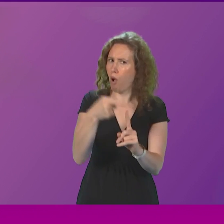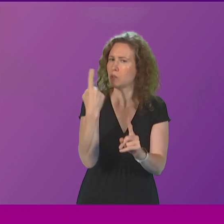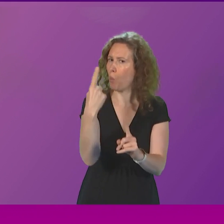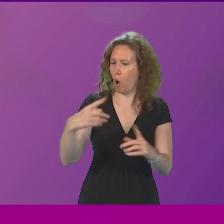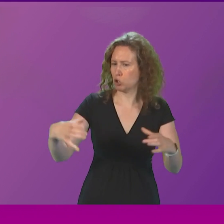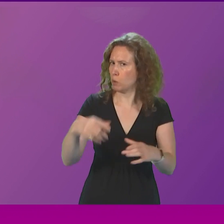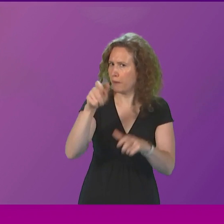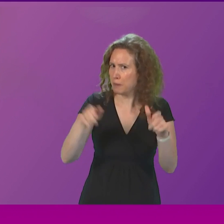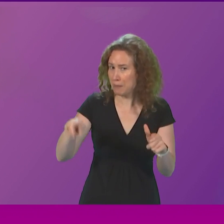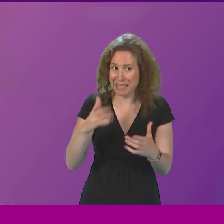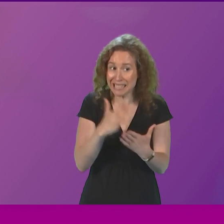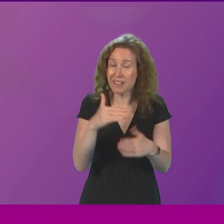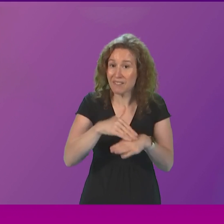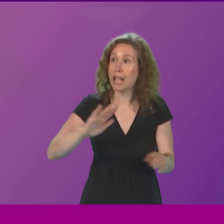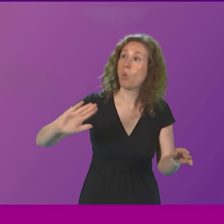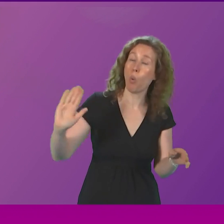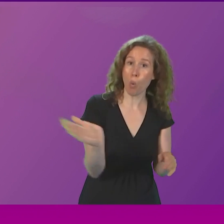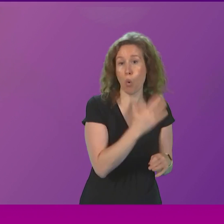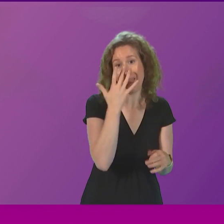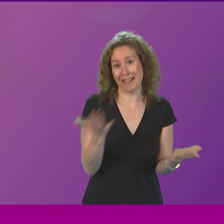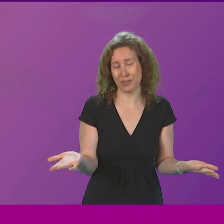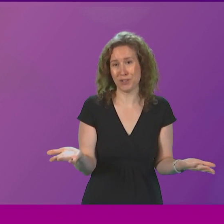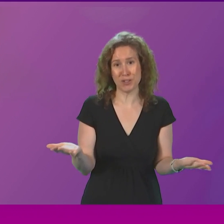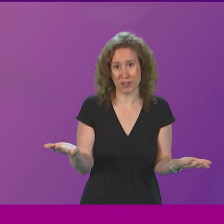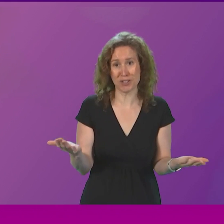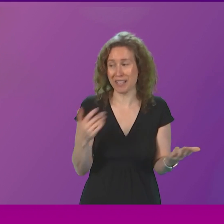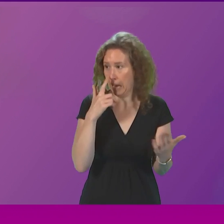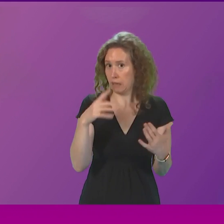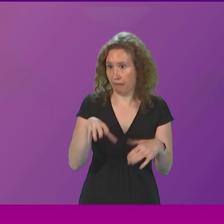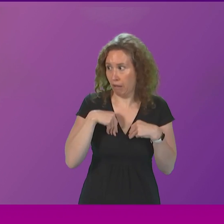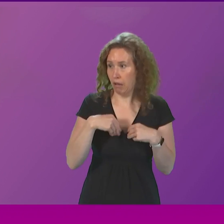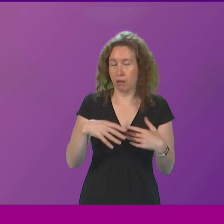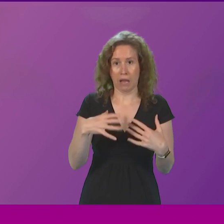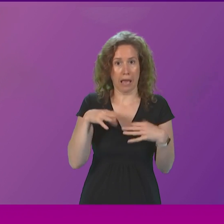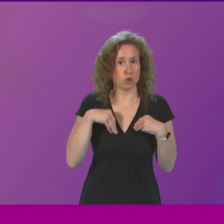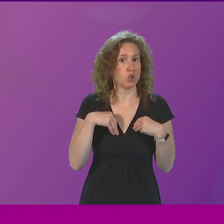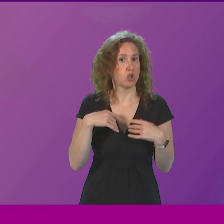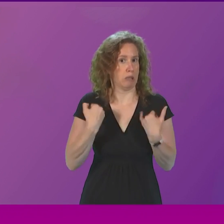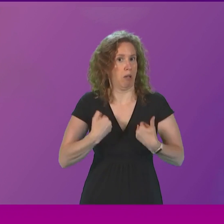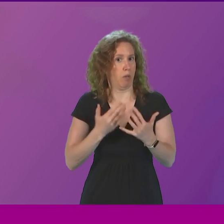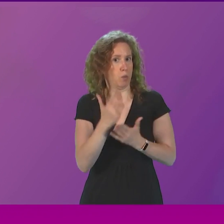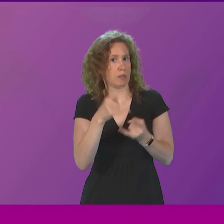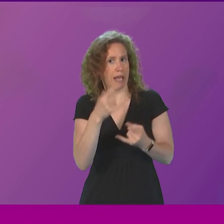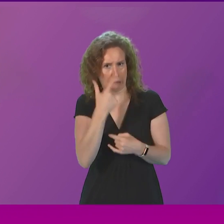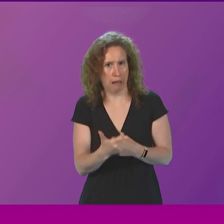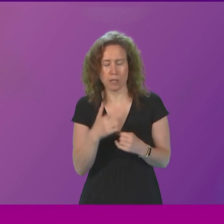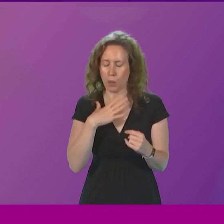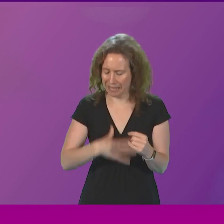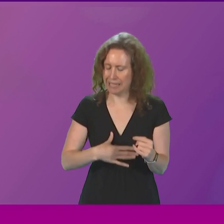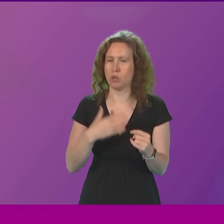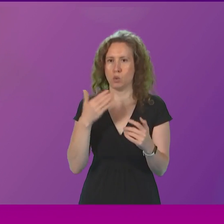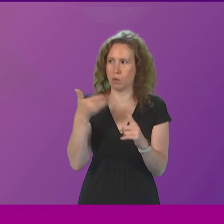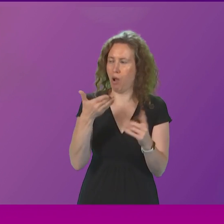given that people of all ages can be affected by STIs, by gonorrhea, we'll ensure that we take a broad brush approach in that